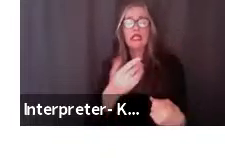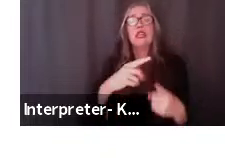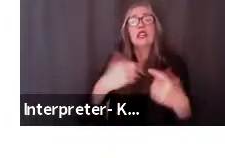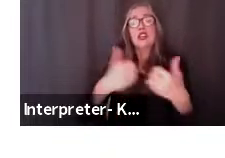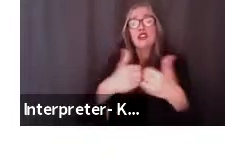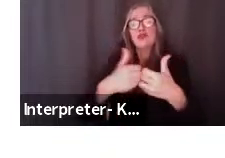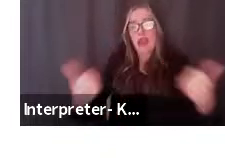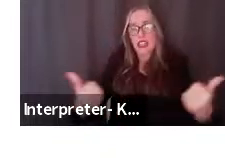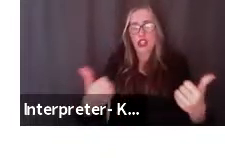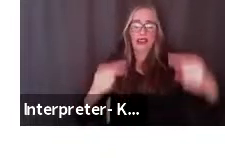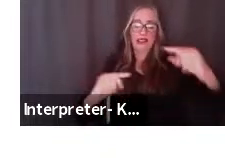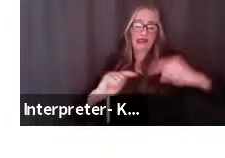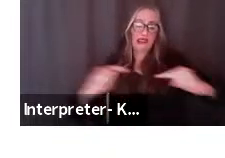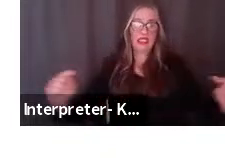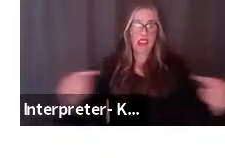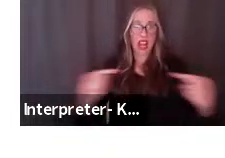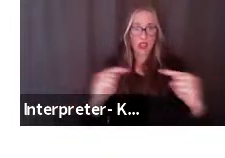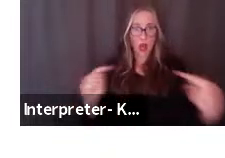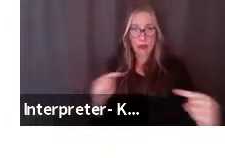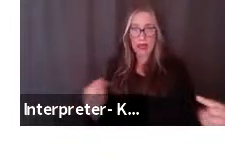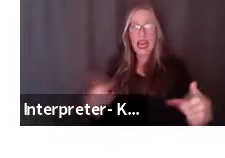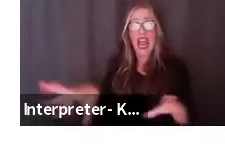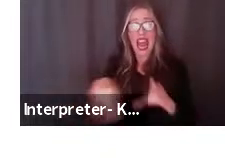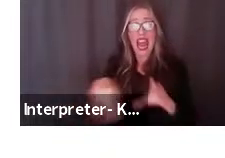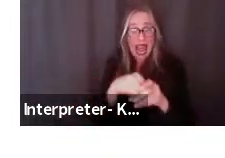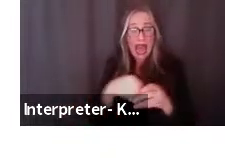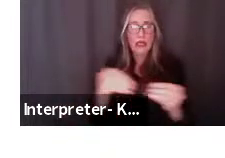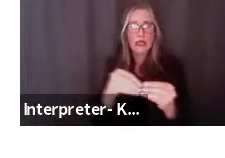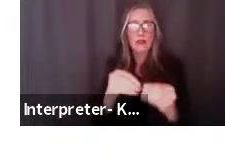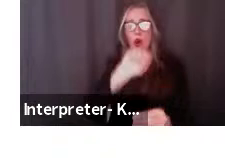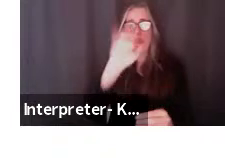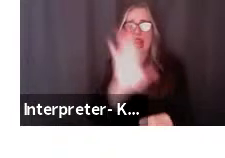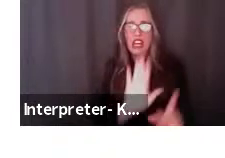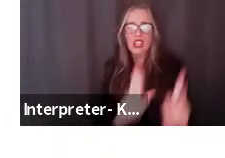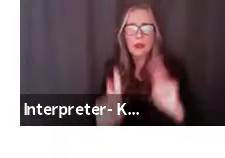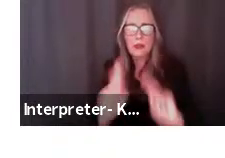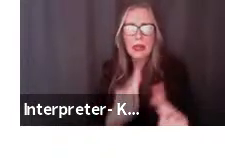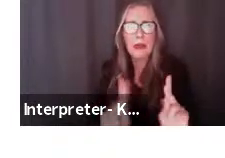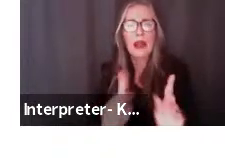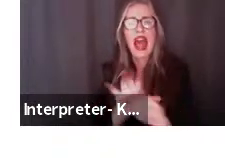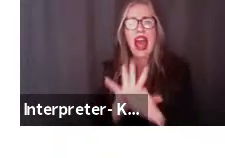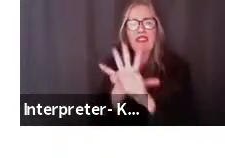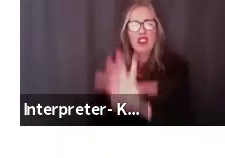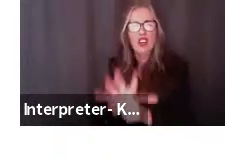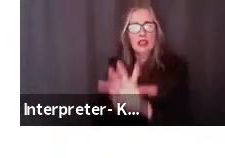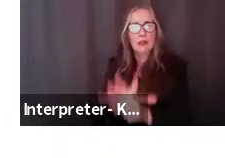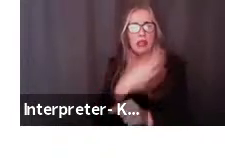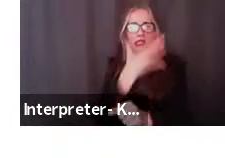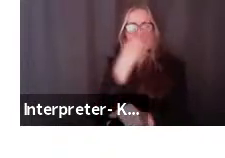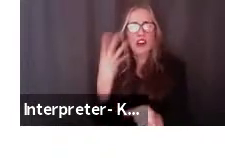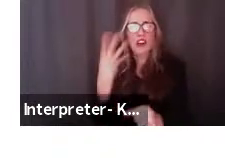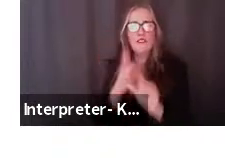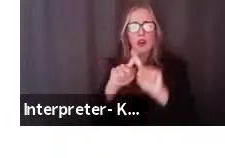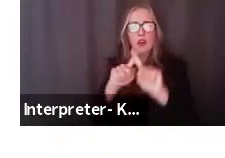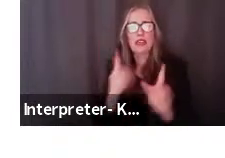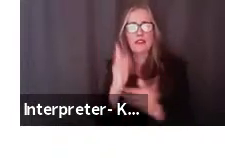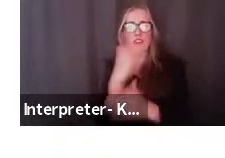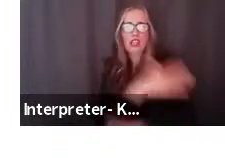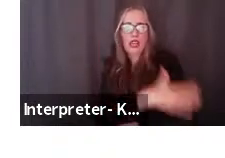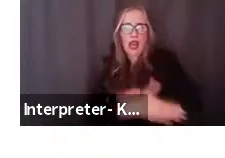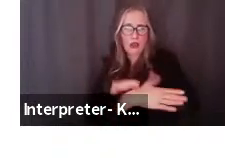restrictions put additional asian ethnicities together after successive immigration increases from different countries of